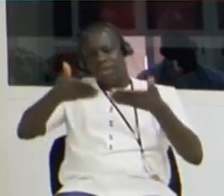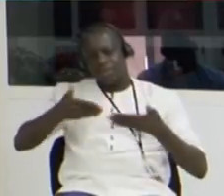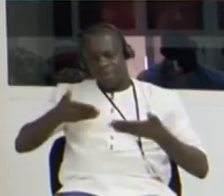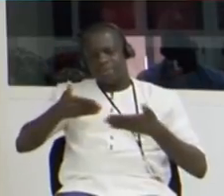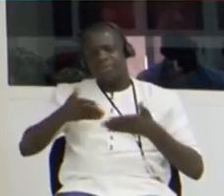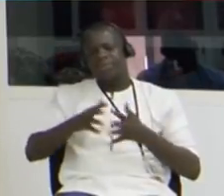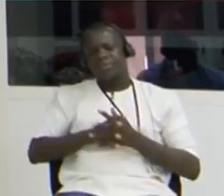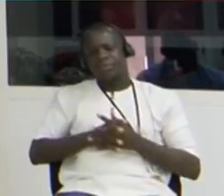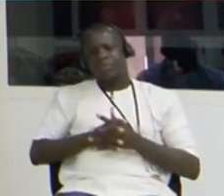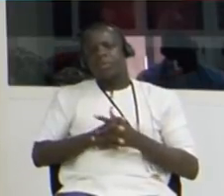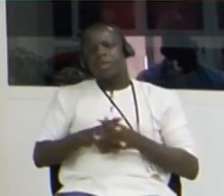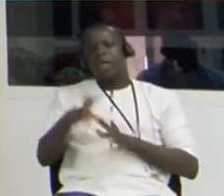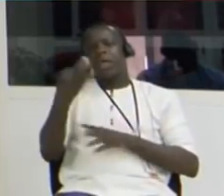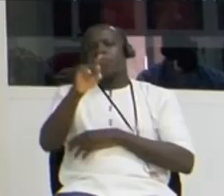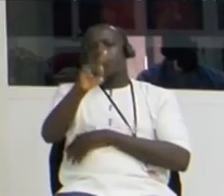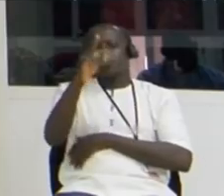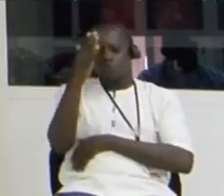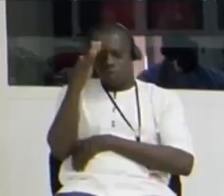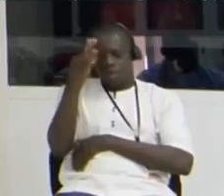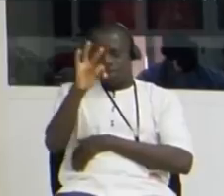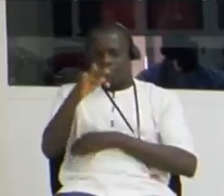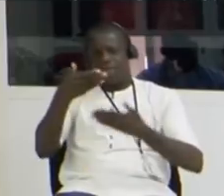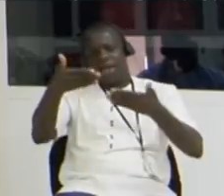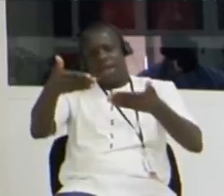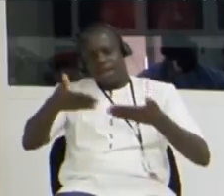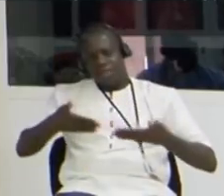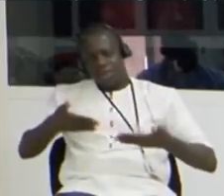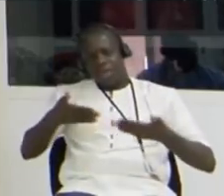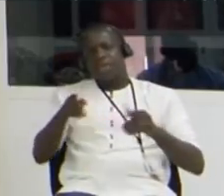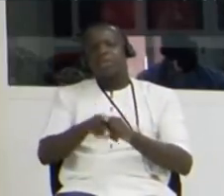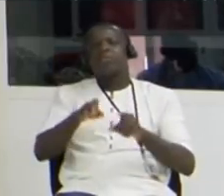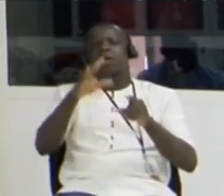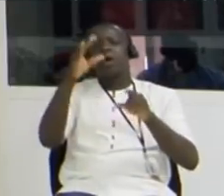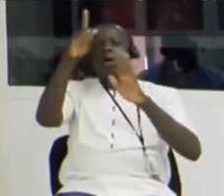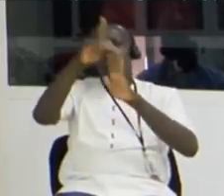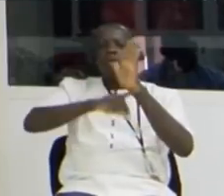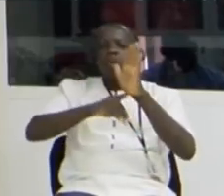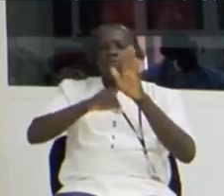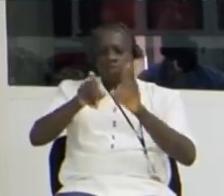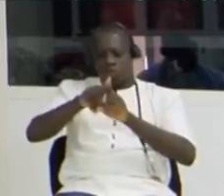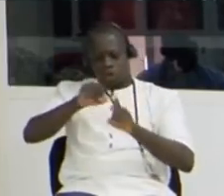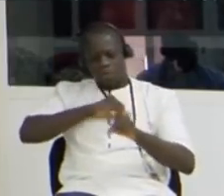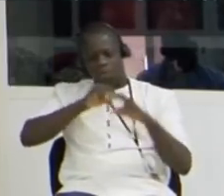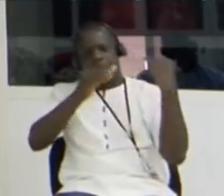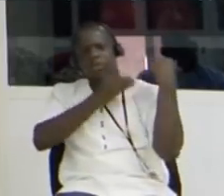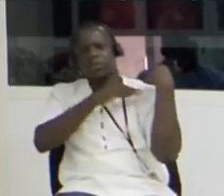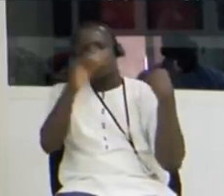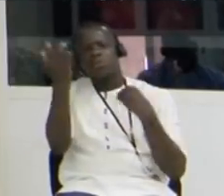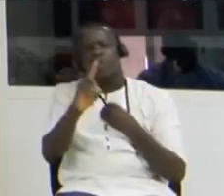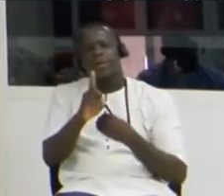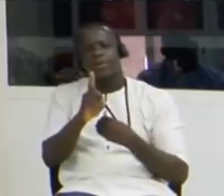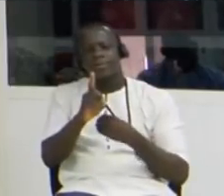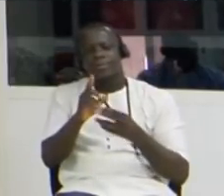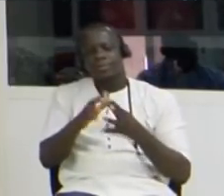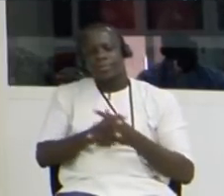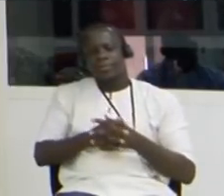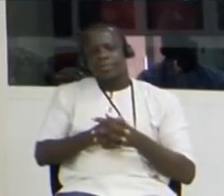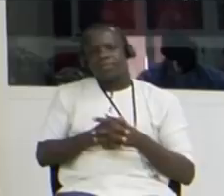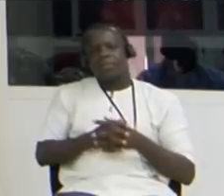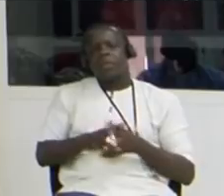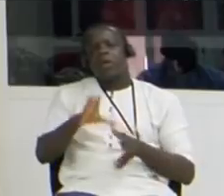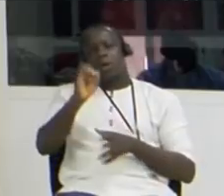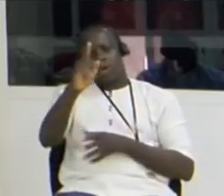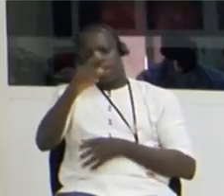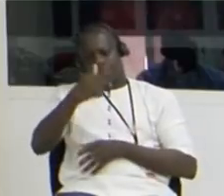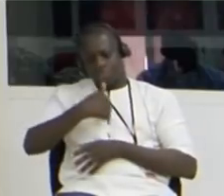And as far as you know, when they were invited to these events, what was their role? Okay, I attended one